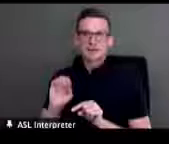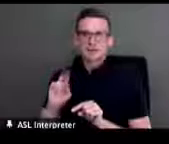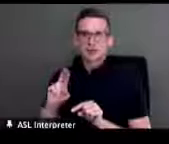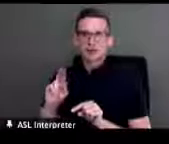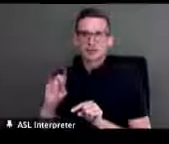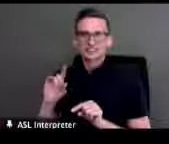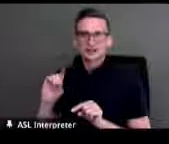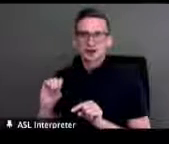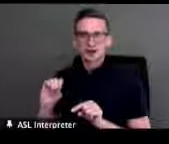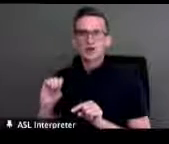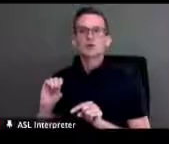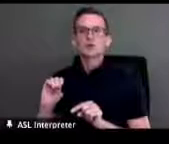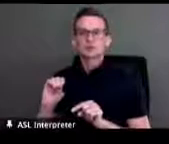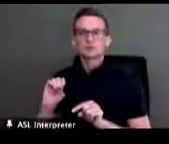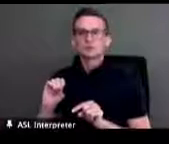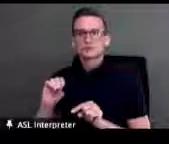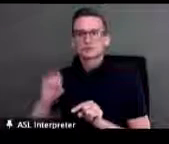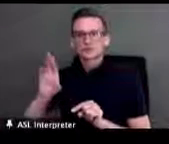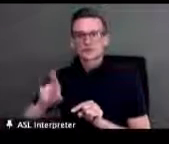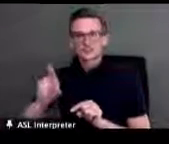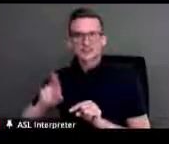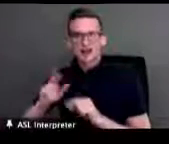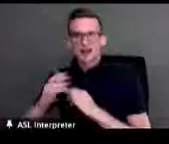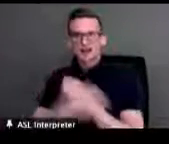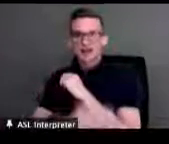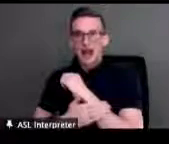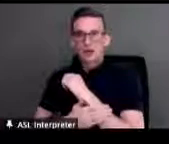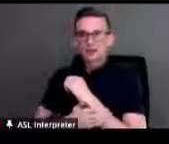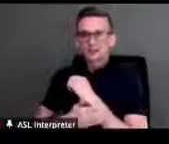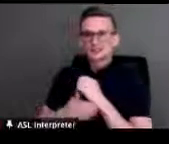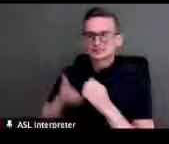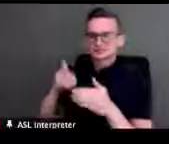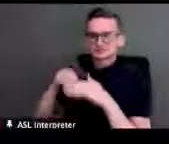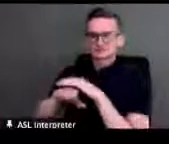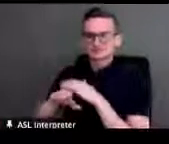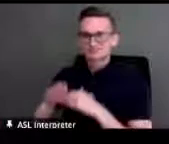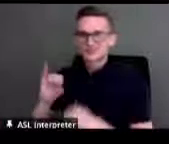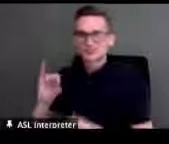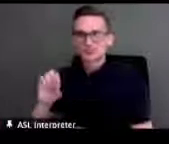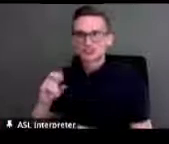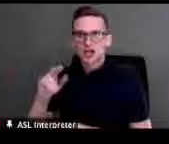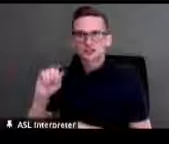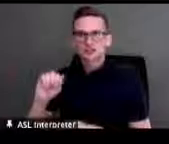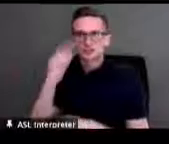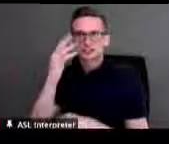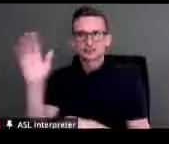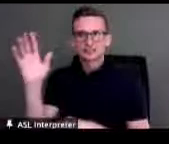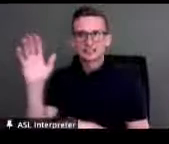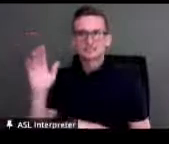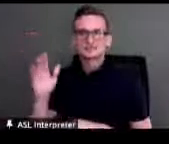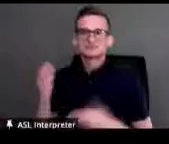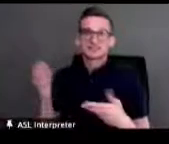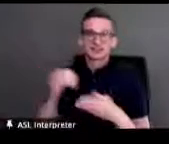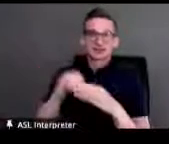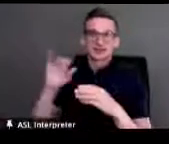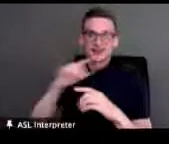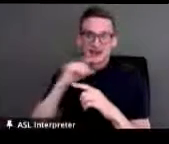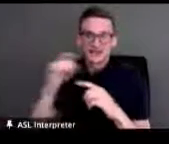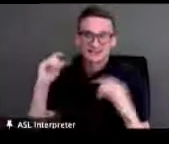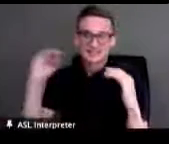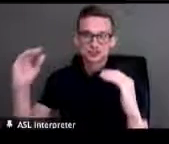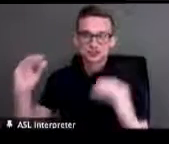the way to Joshua Tree, here in the desert of San Bernardino County. Looking forward to hearing what makes